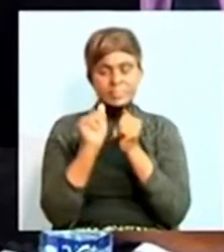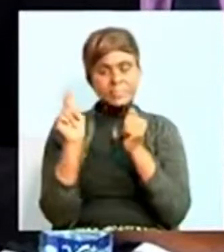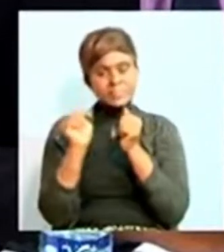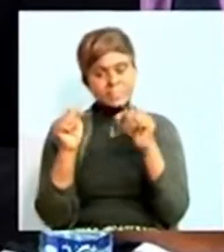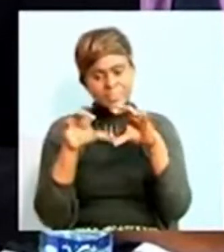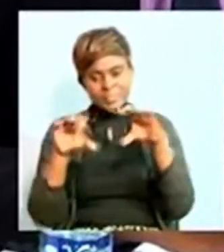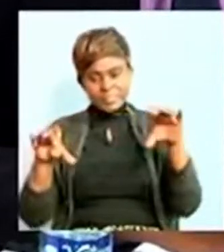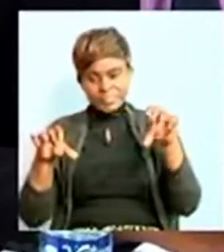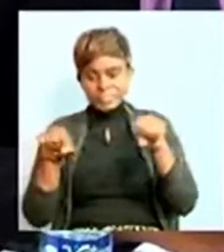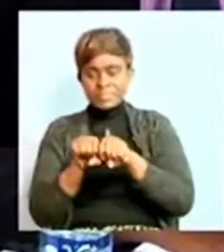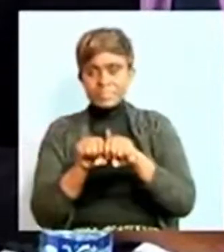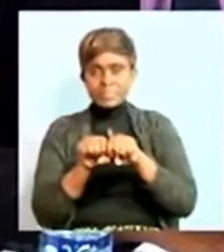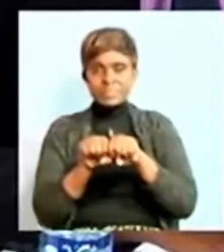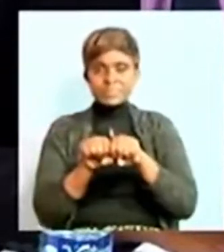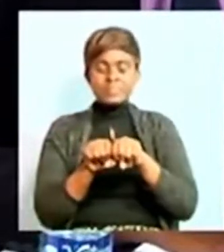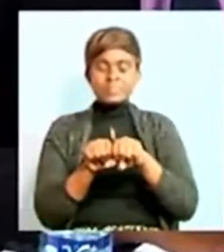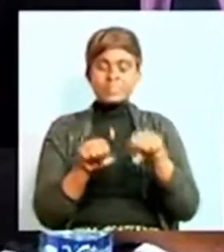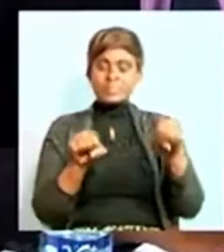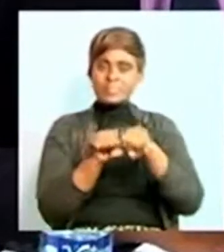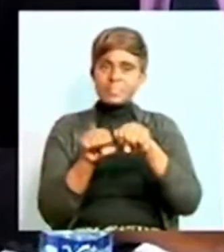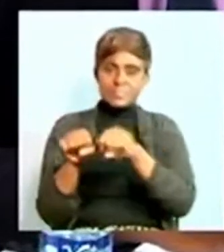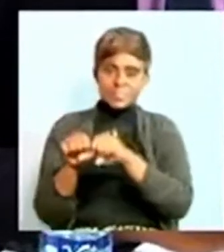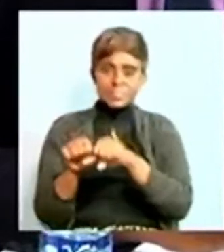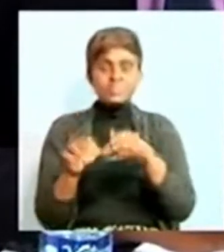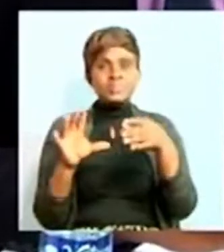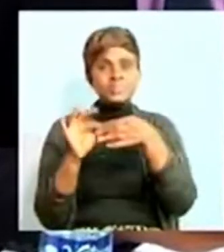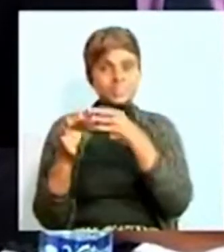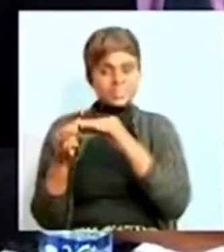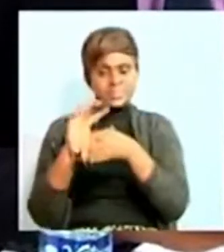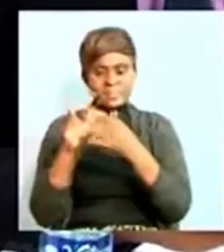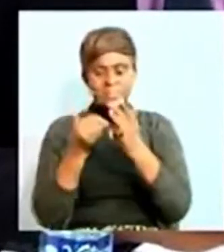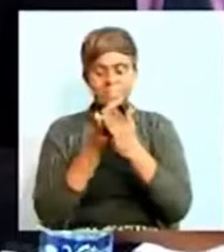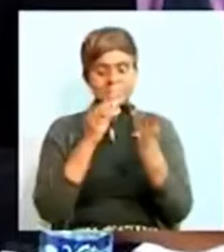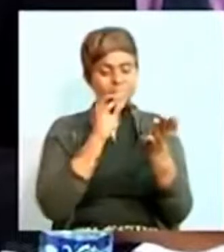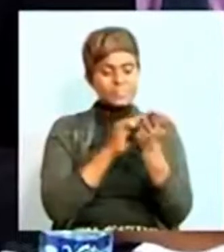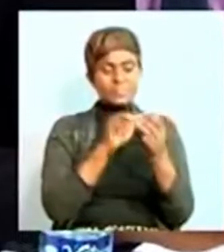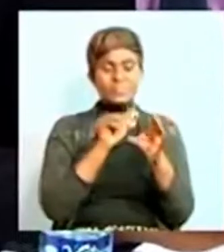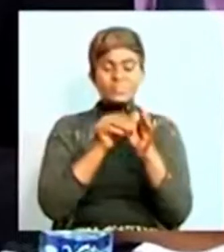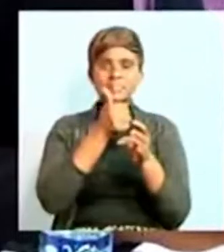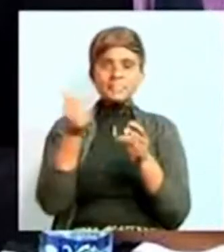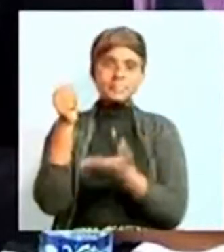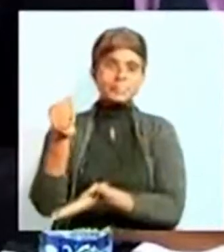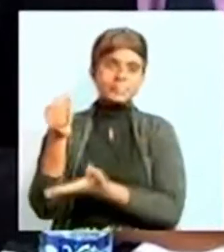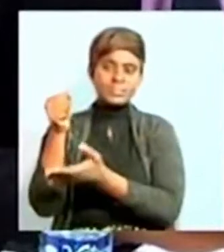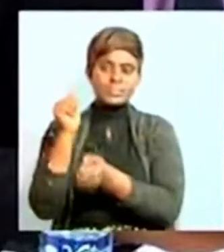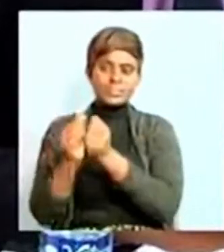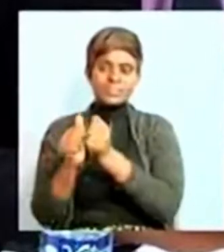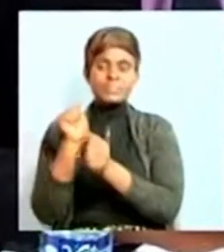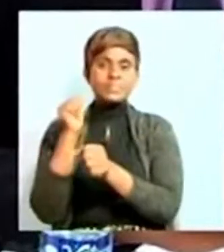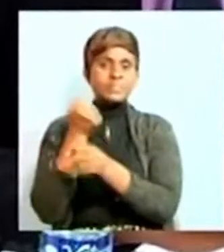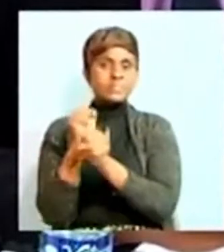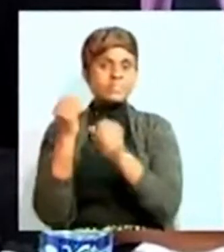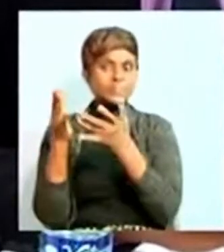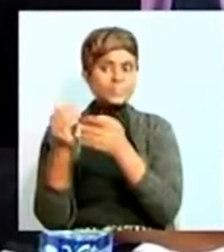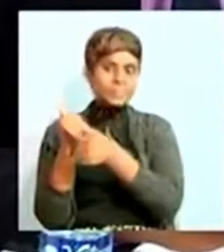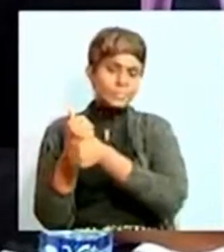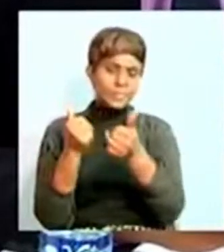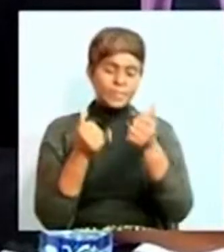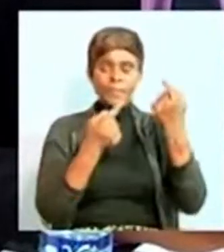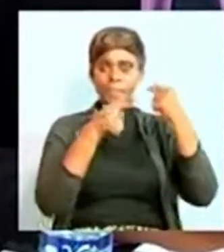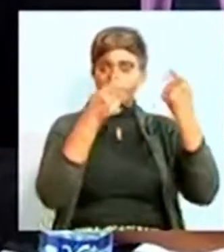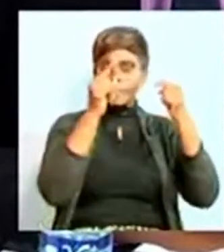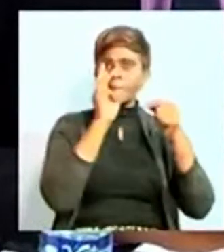was connected, the ablution block which was connected, were enshrined in the other budget which have been executed. So the others will